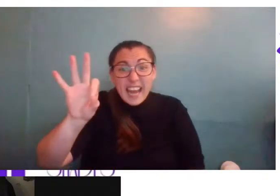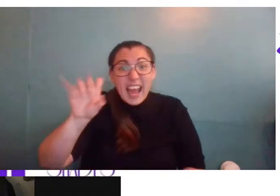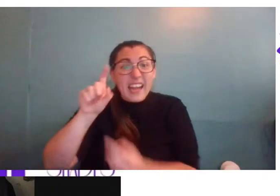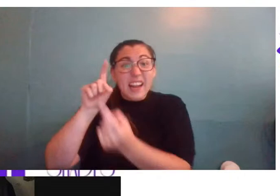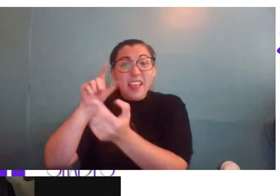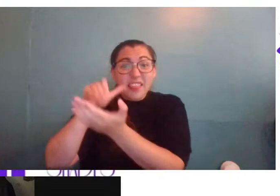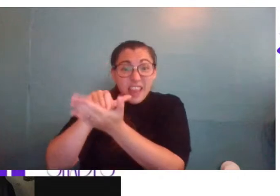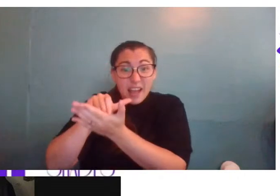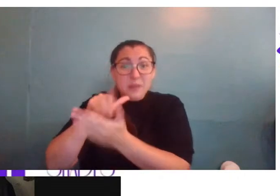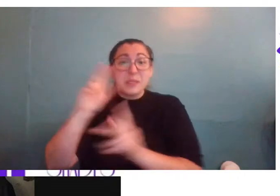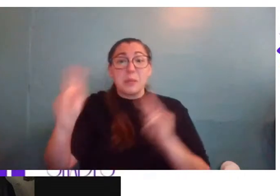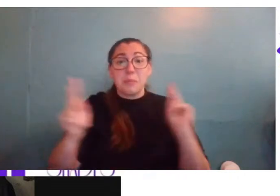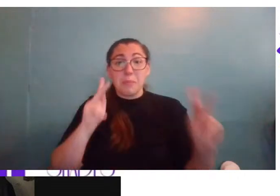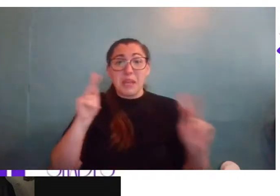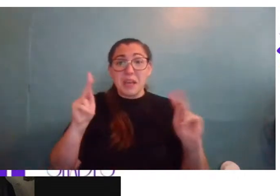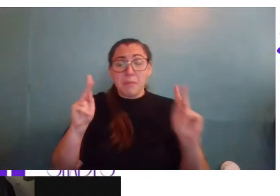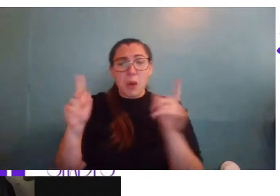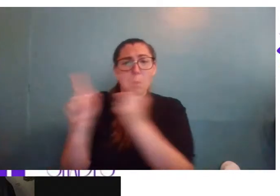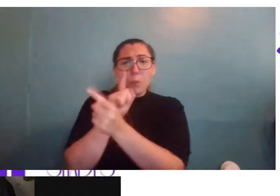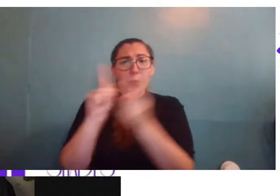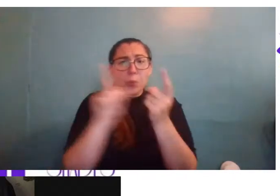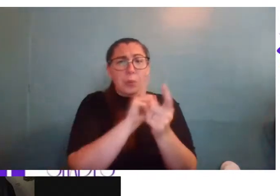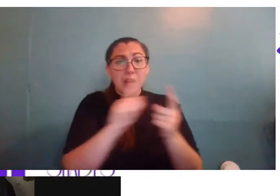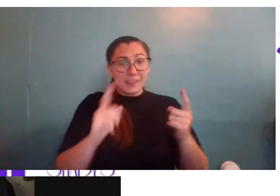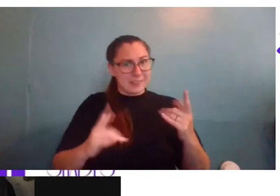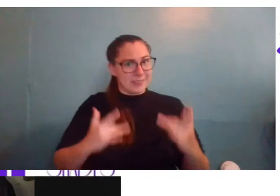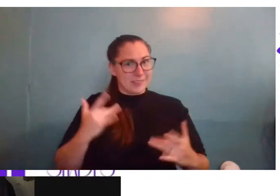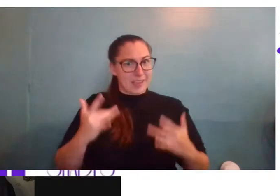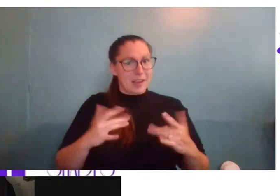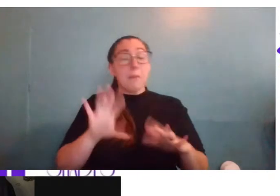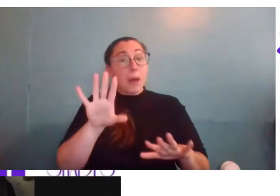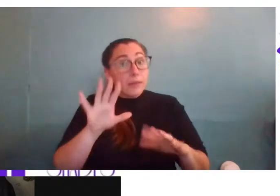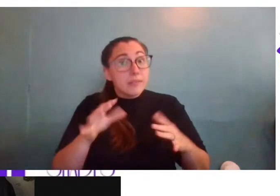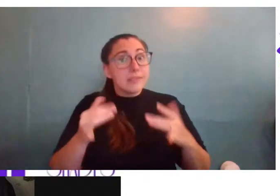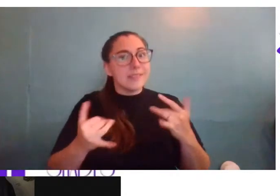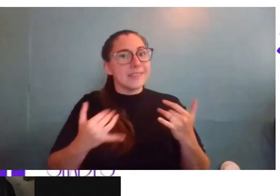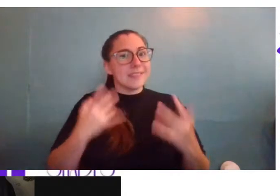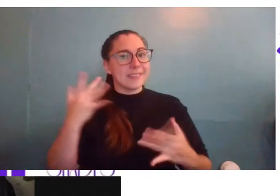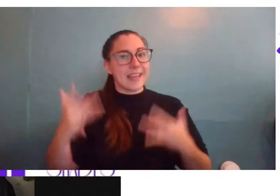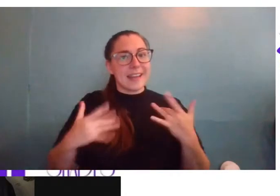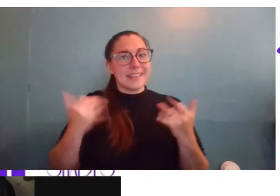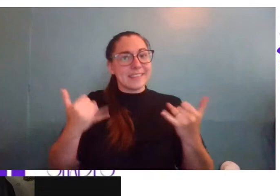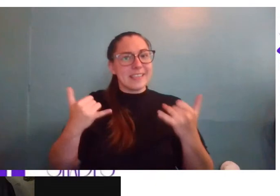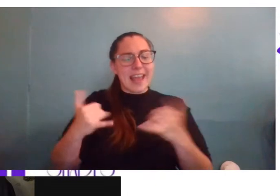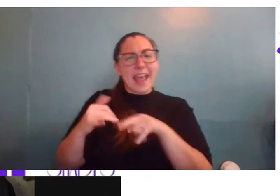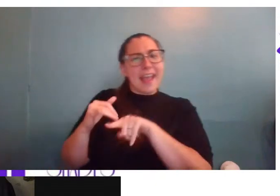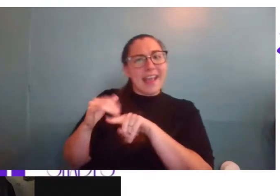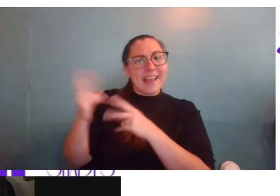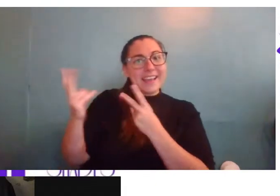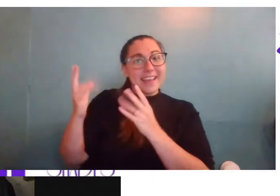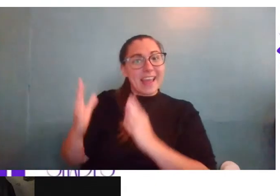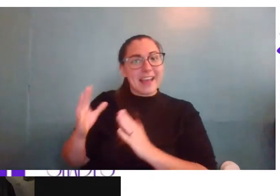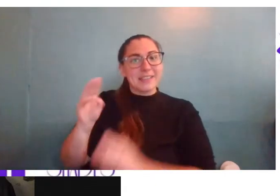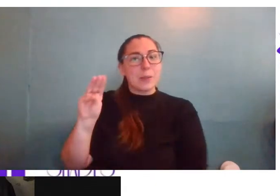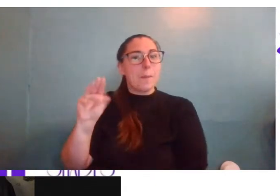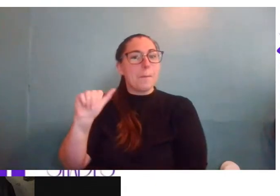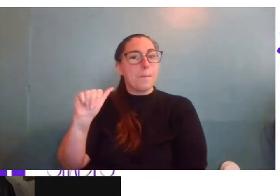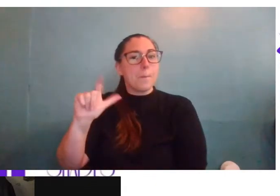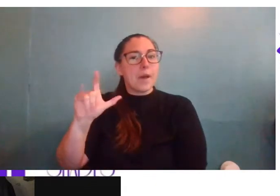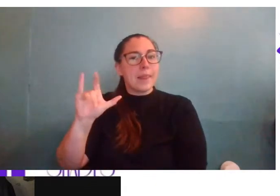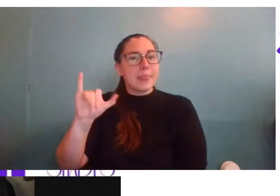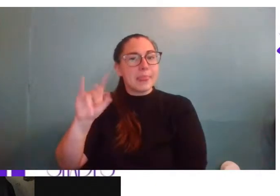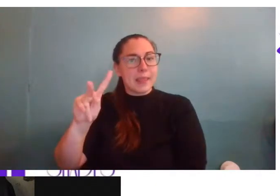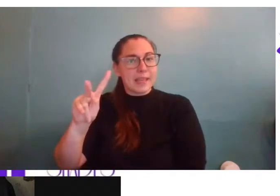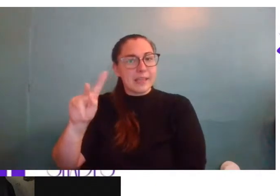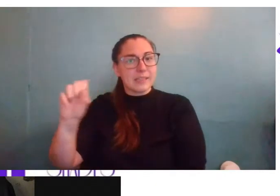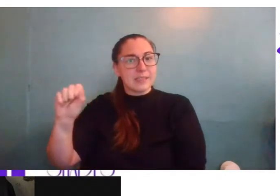excited. But we're really excited today about our guest. Hello, Mr. Malik Sullivan. How are you